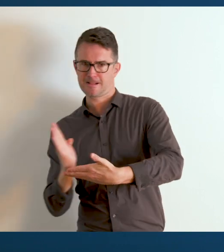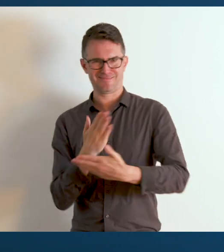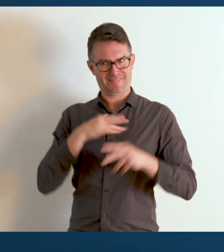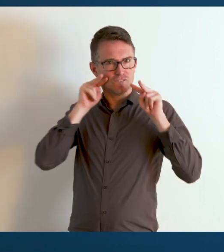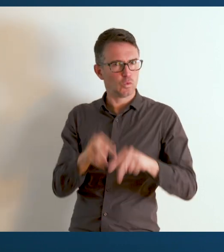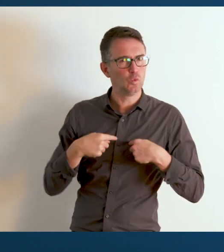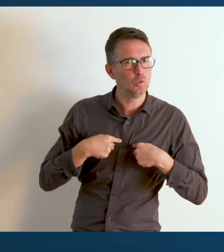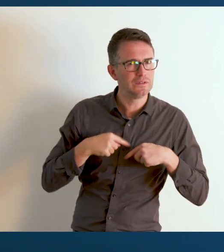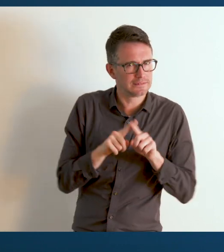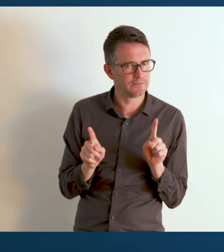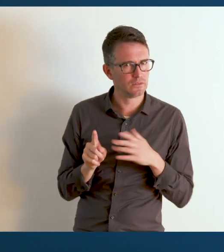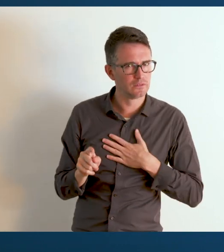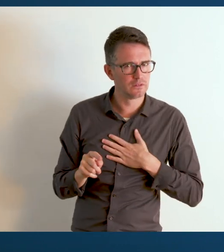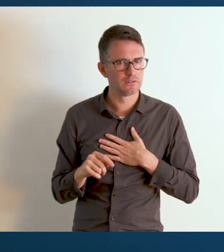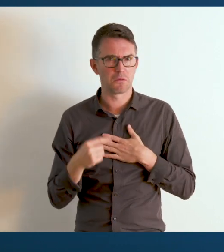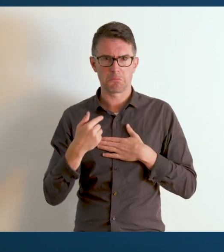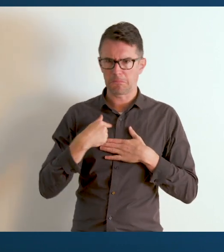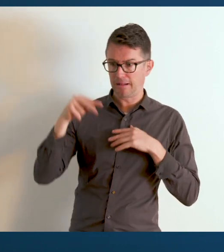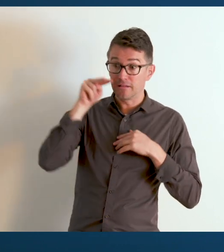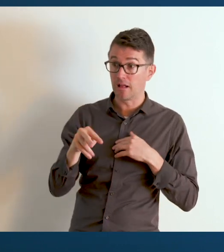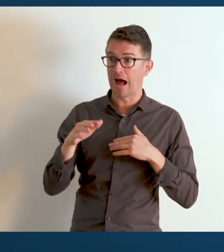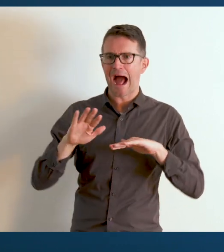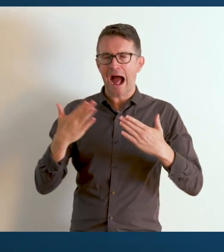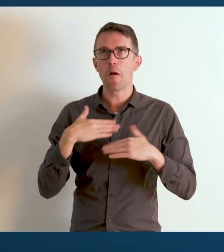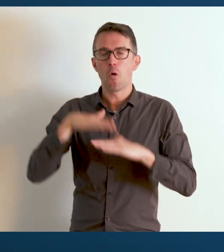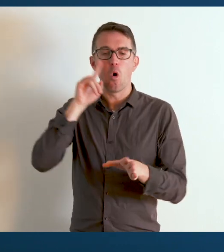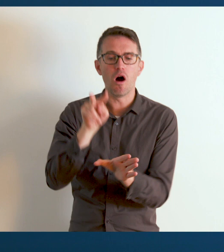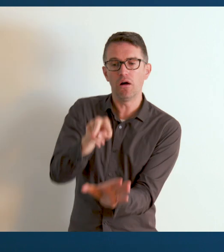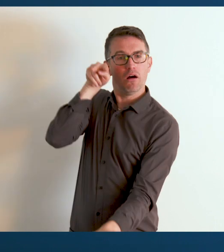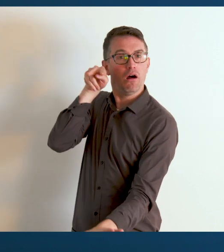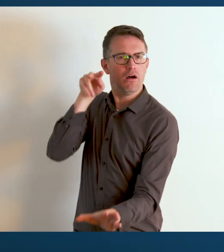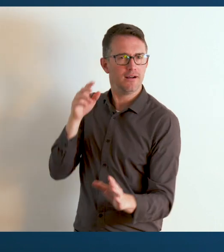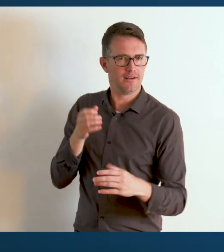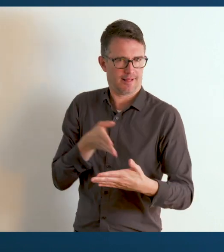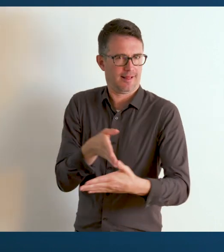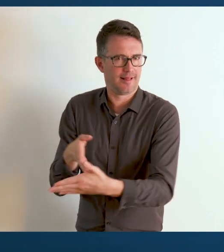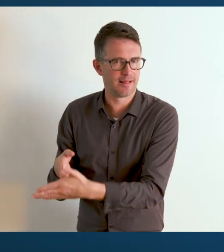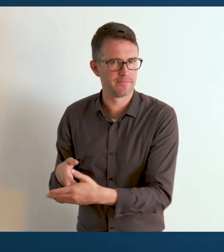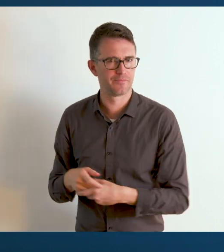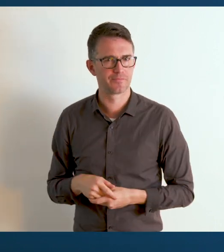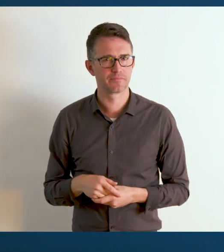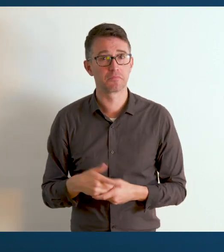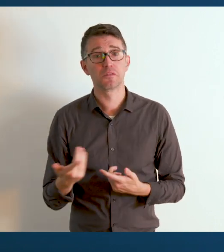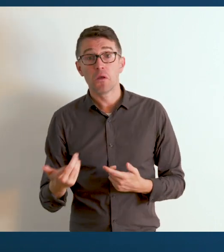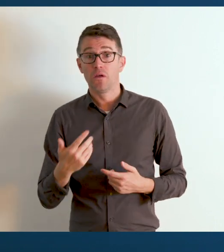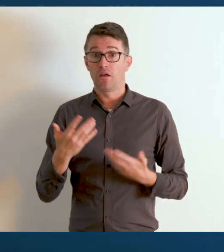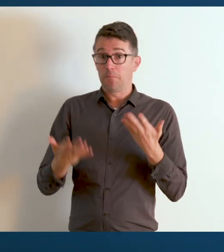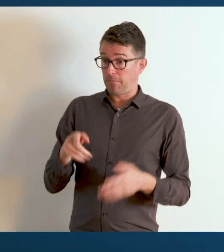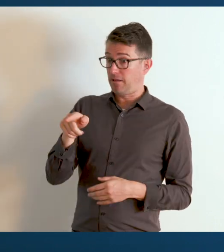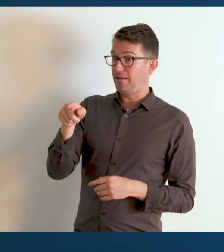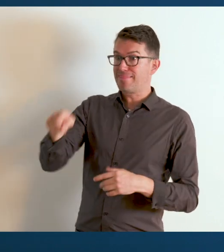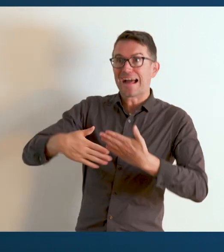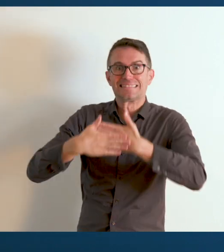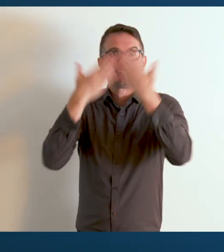ratings that are used to carry out these assessments. So there is a subjective measure involved. Behavior at the time of the